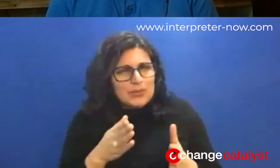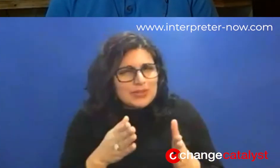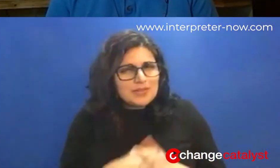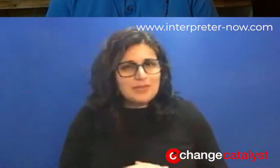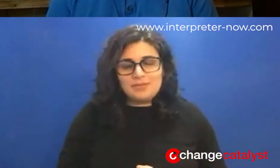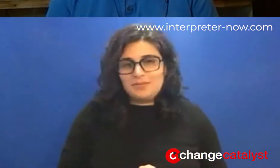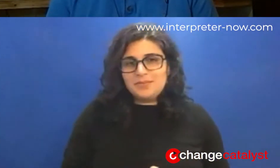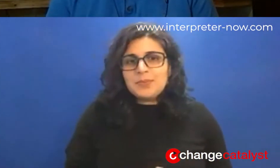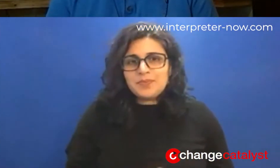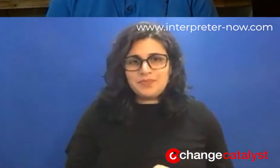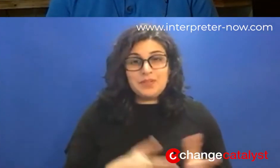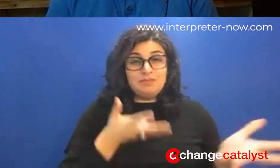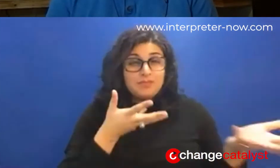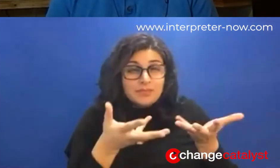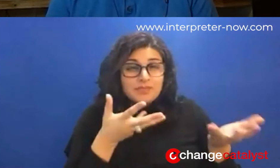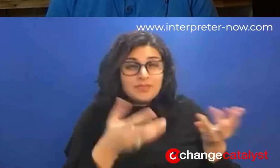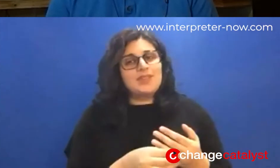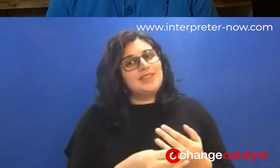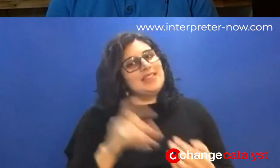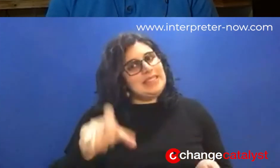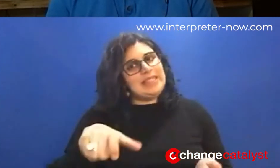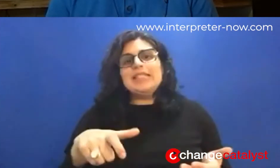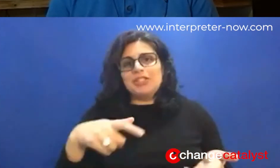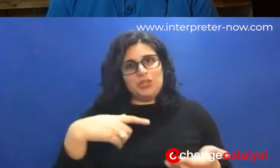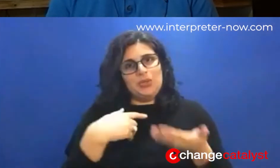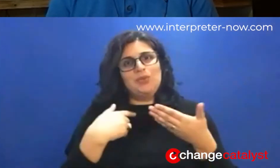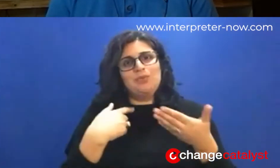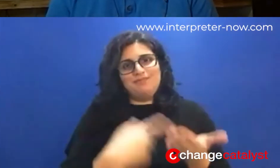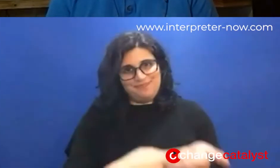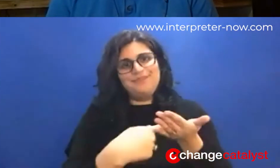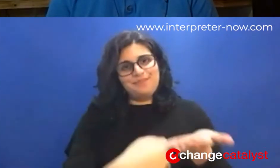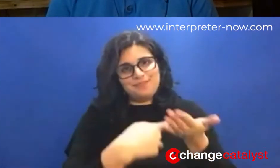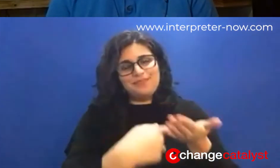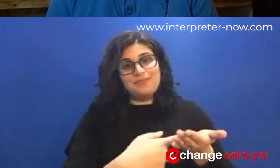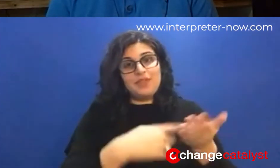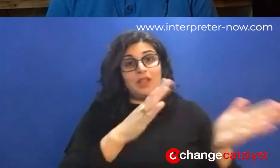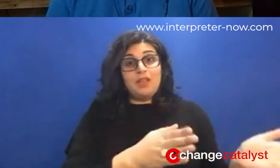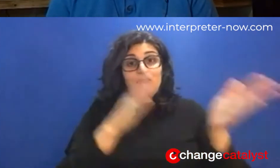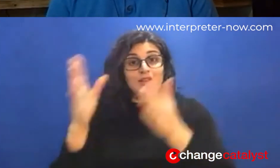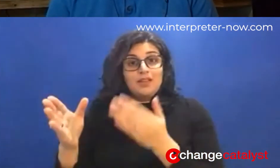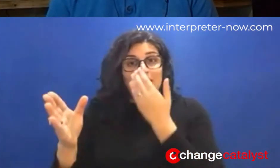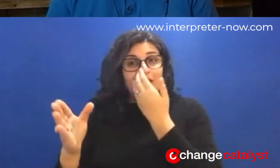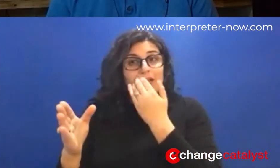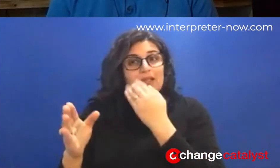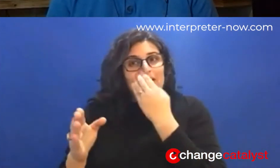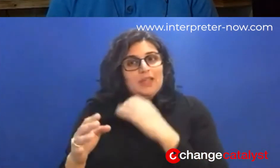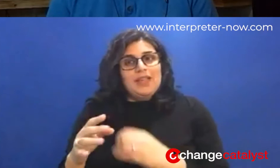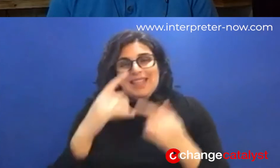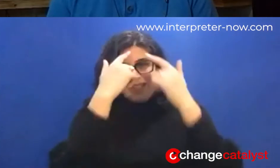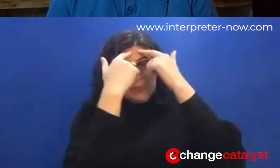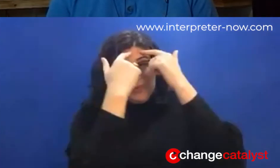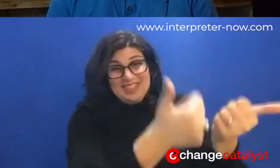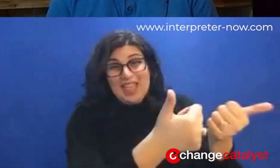And you got to have those discussions. And then on the other side of it, it's really up to them what they